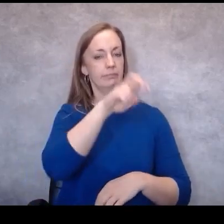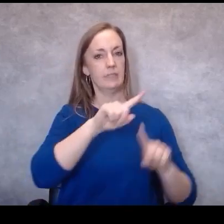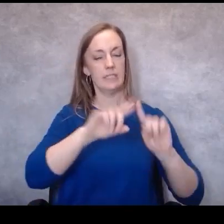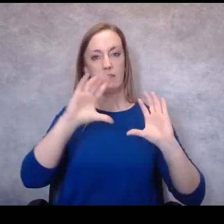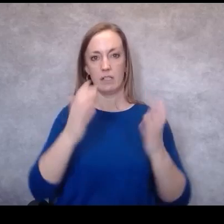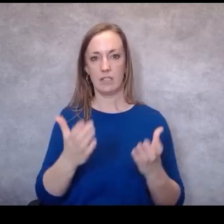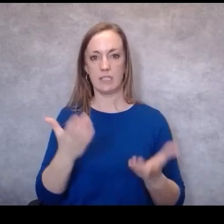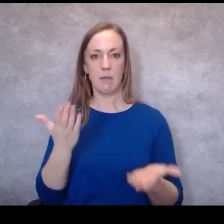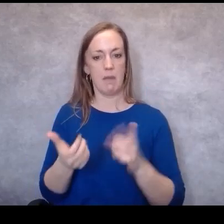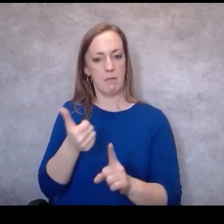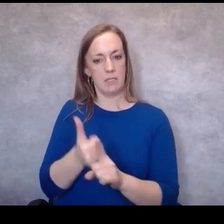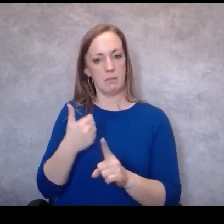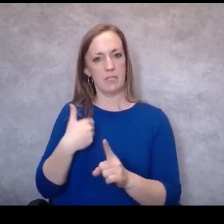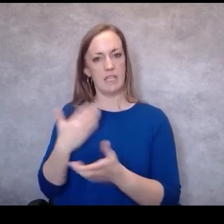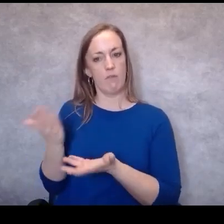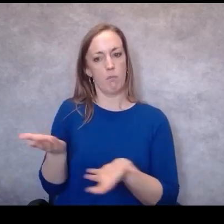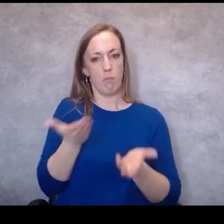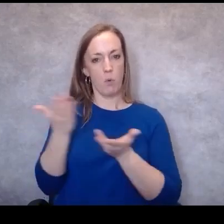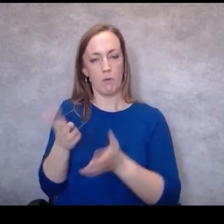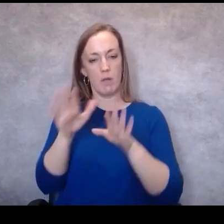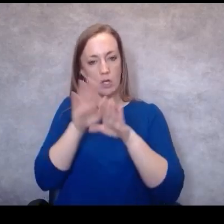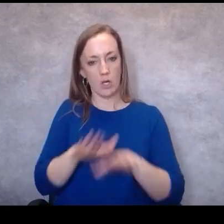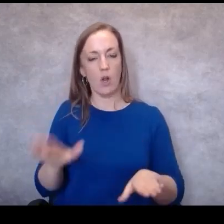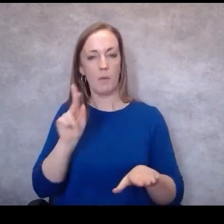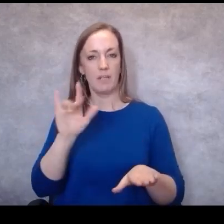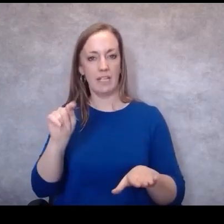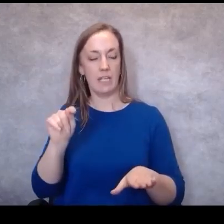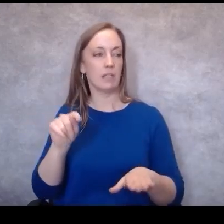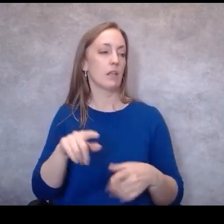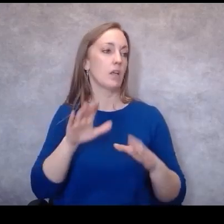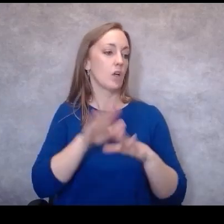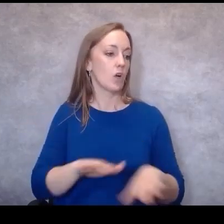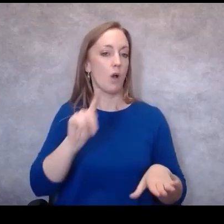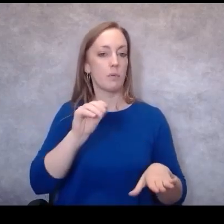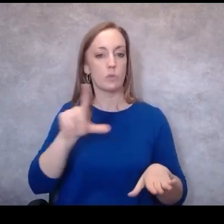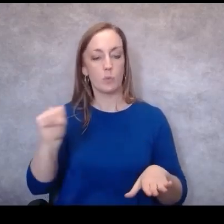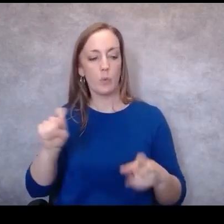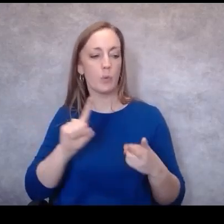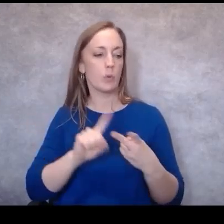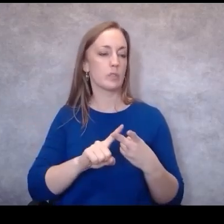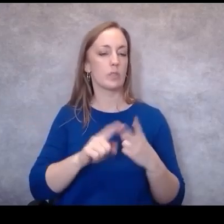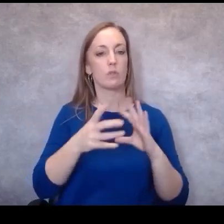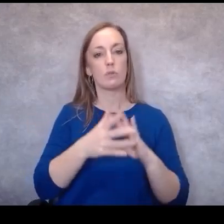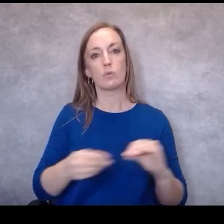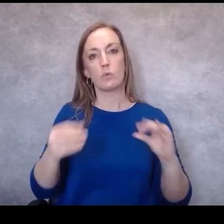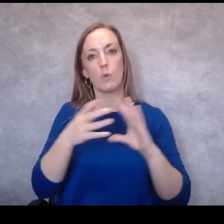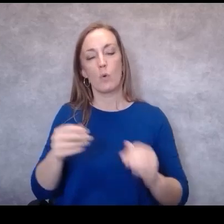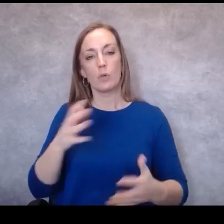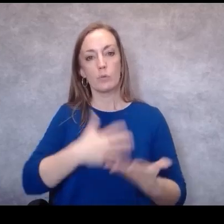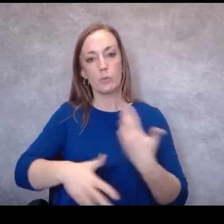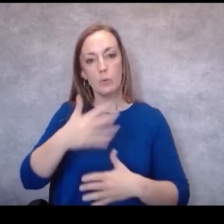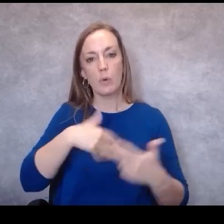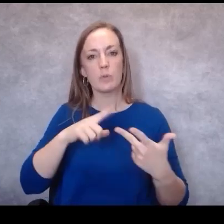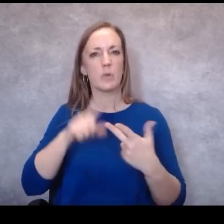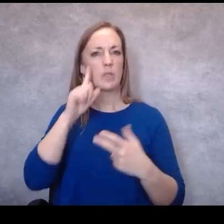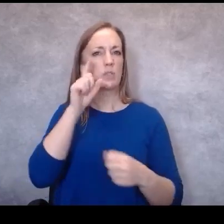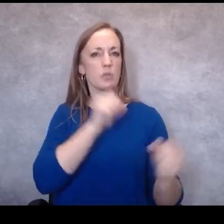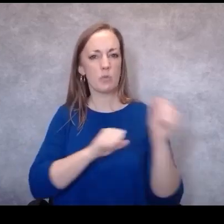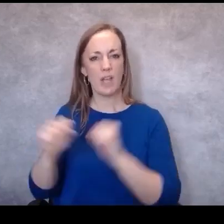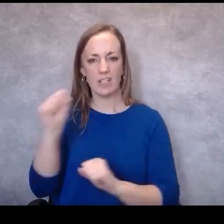down kit of calming tools, social stories, and checklists of strategies to help use consistent strategies in